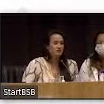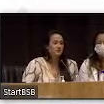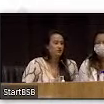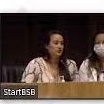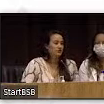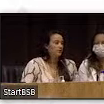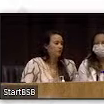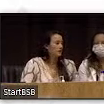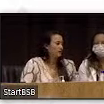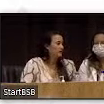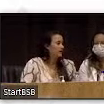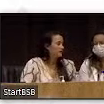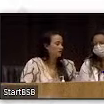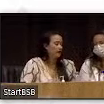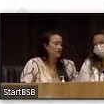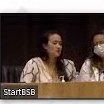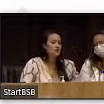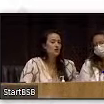consultation,